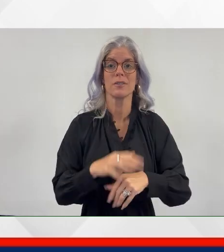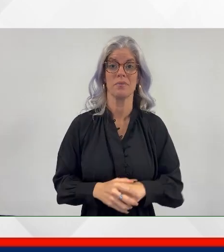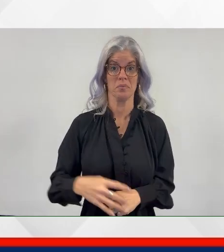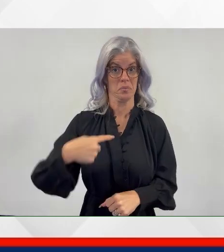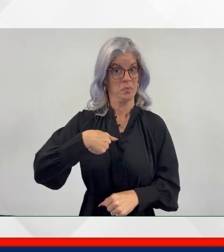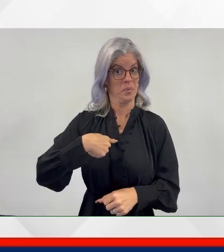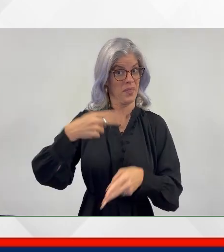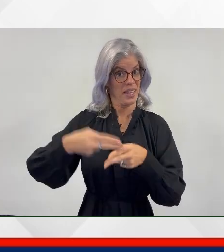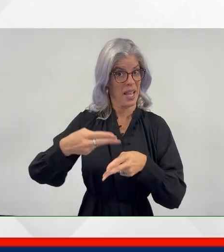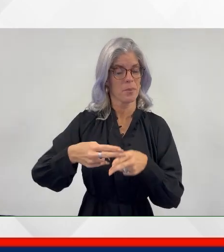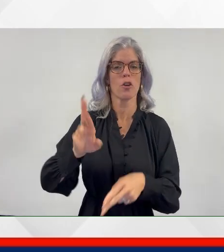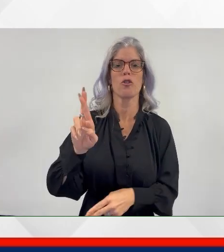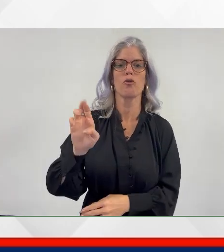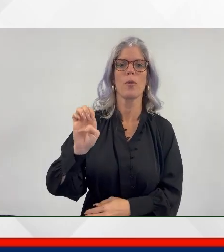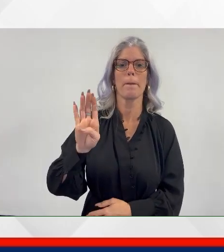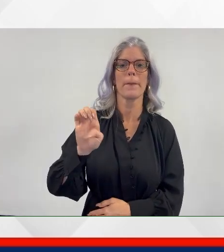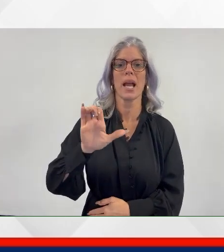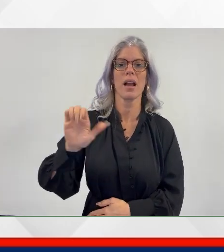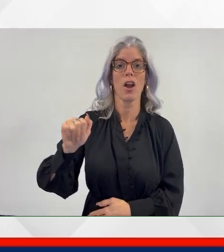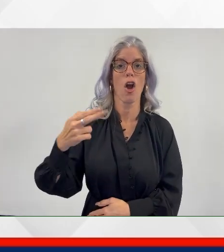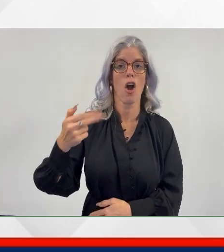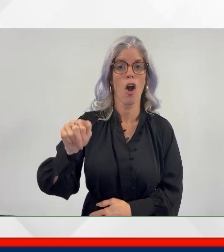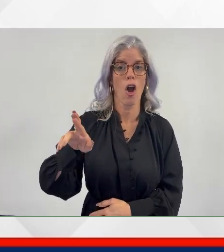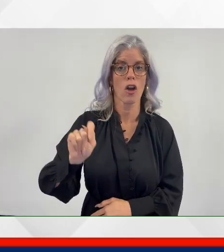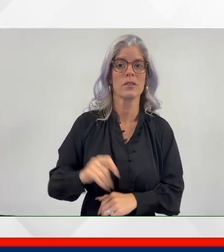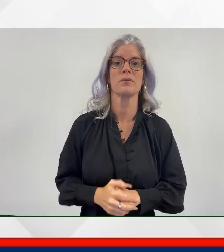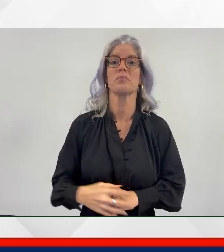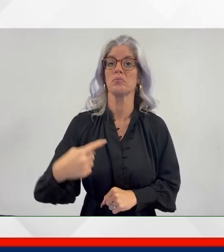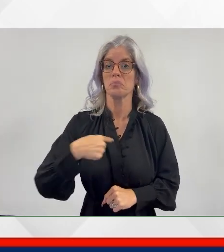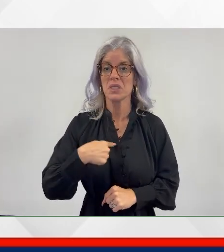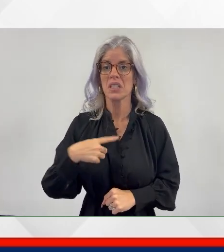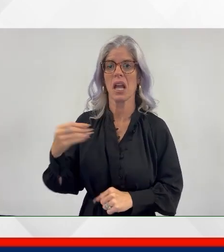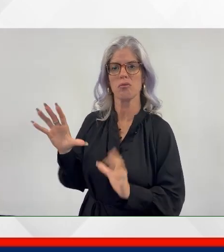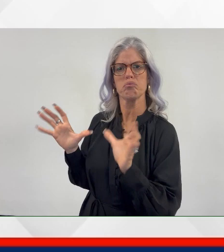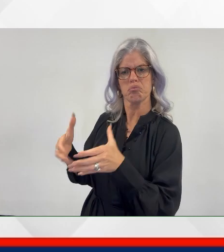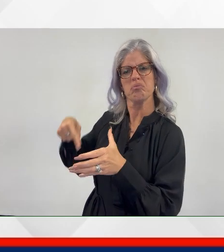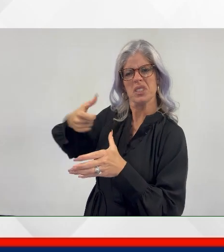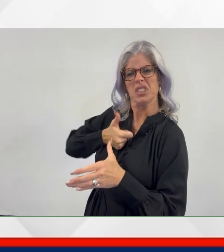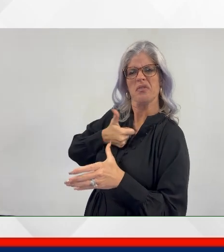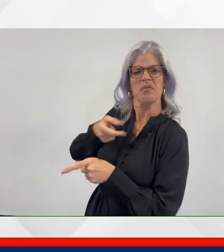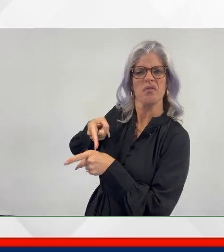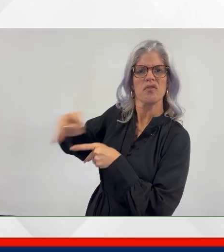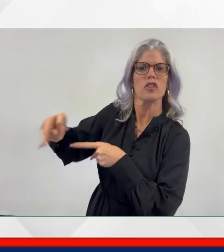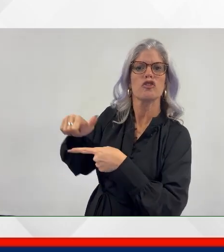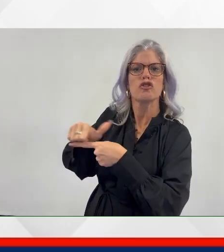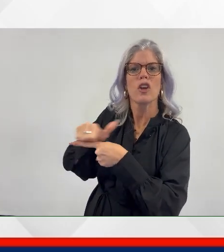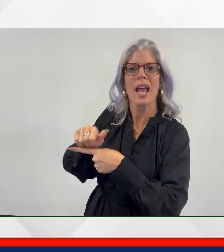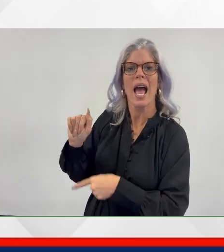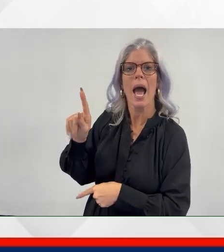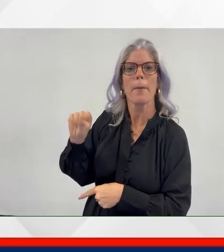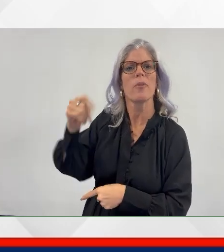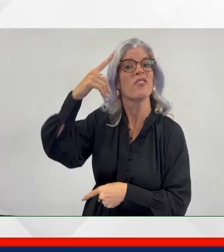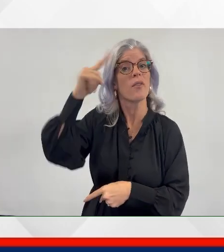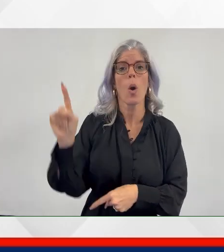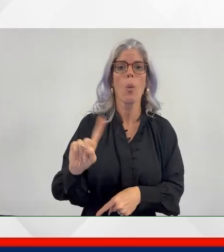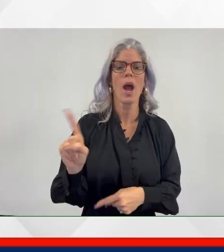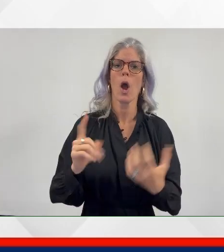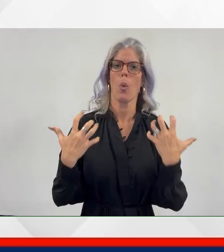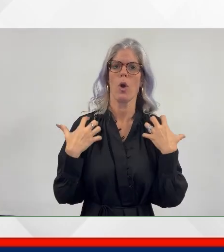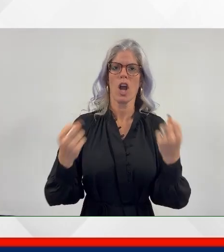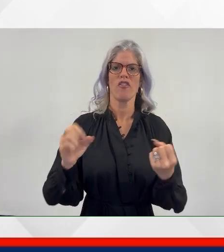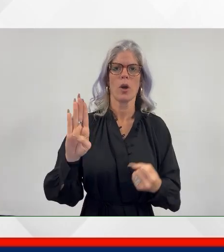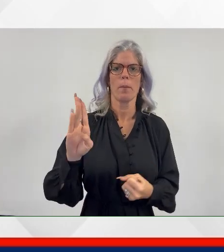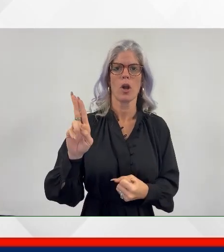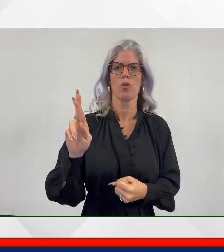FDEM. We also have subject matter experts in disaster recovery monitoring the chat, so please include all questions